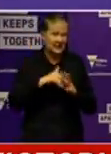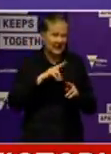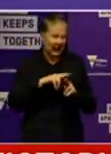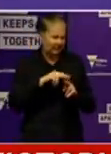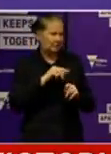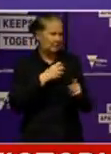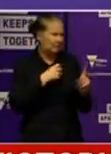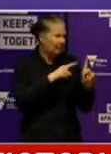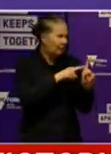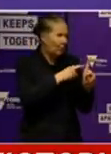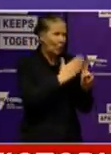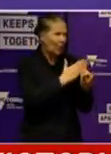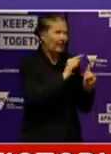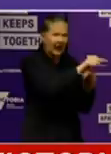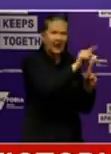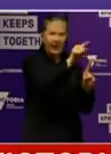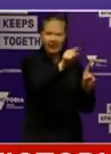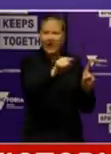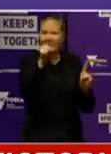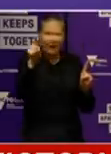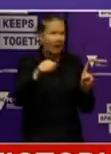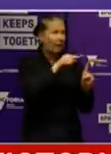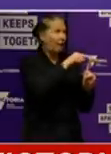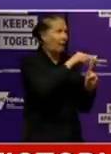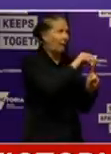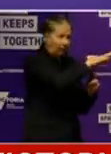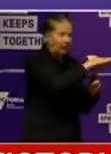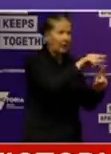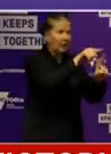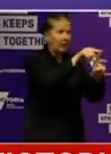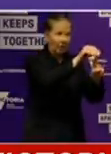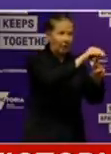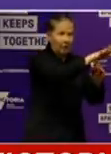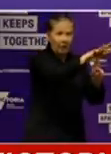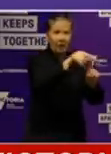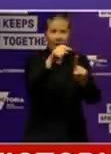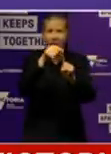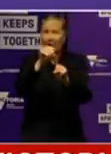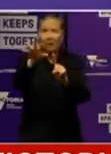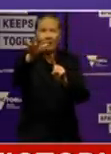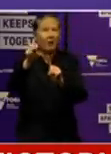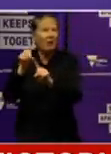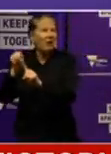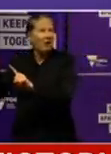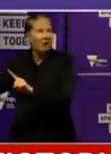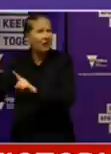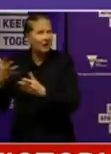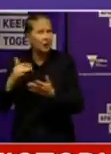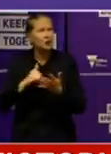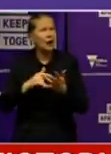facilities, and then we've had multiple outbreaks across those facilities. So the package will